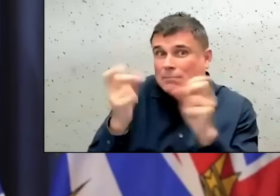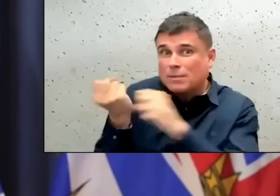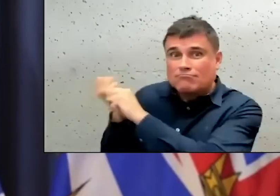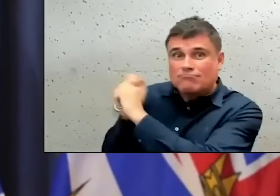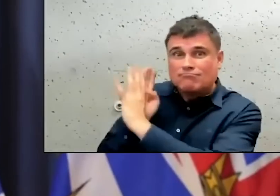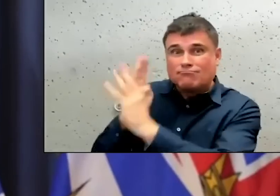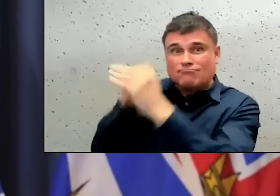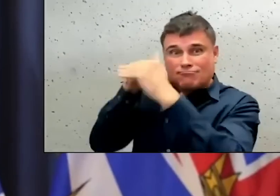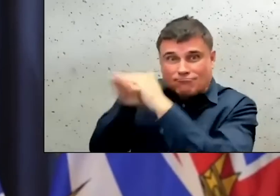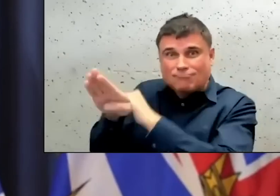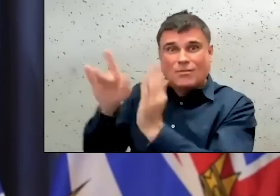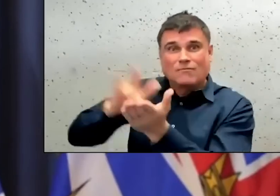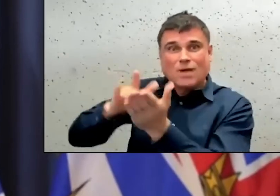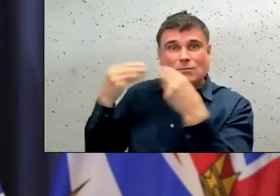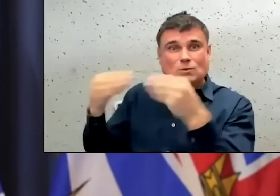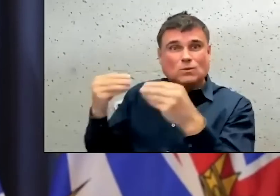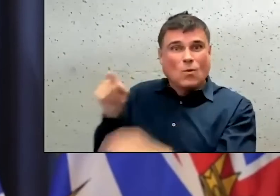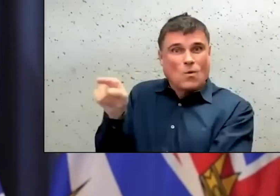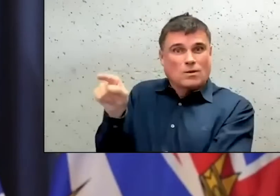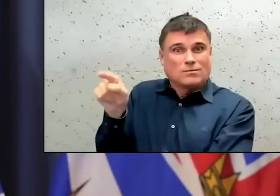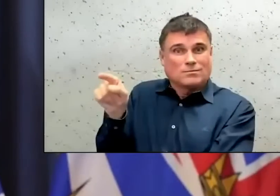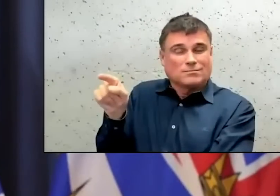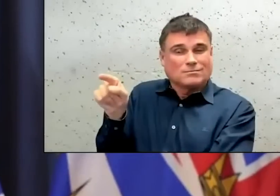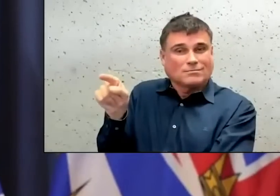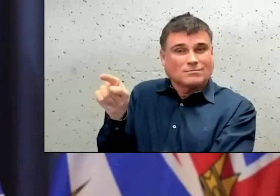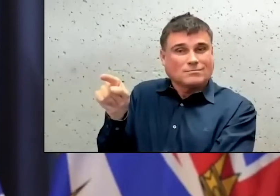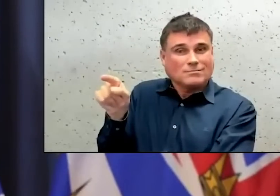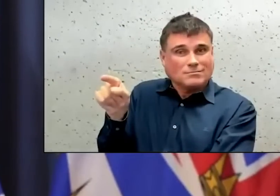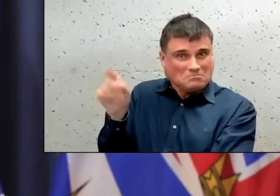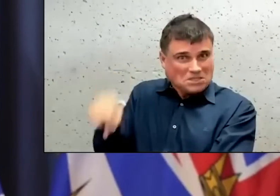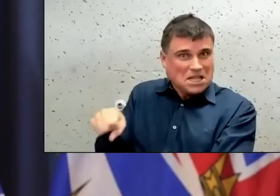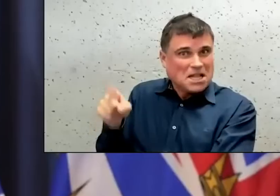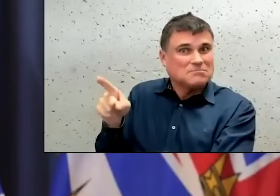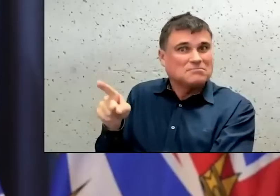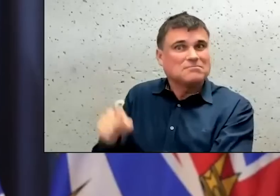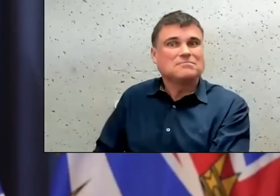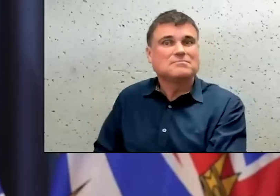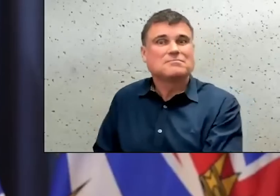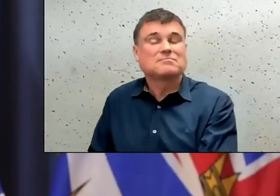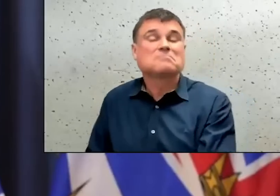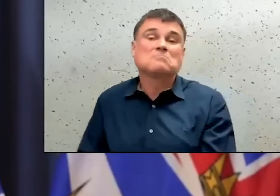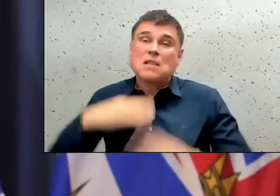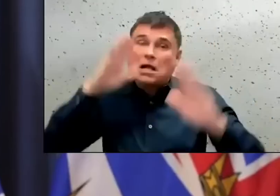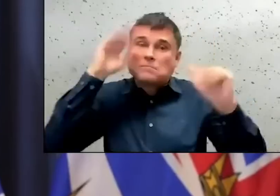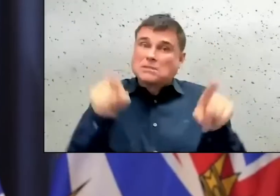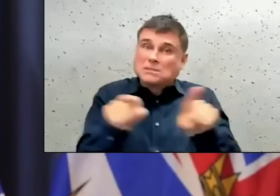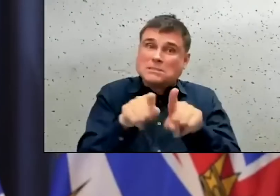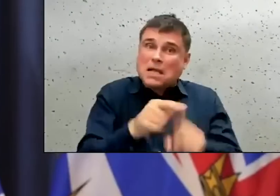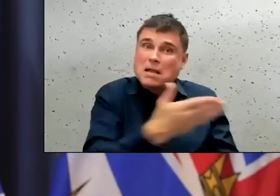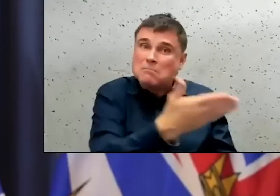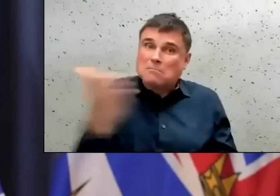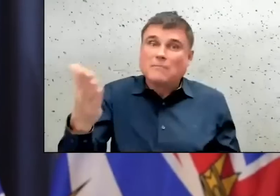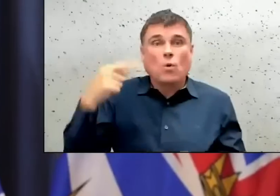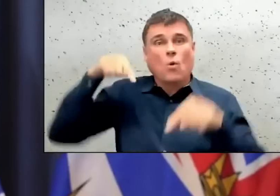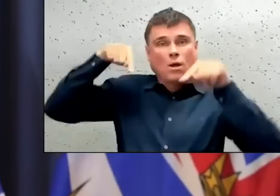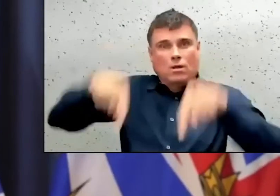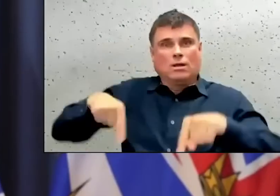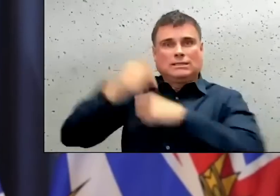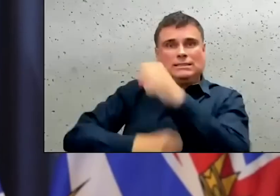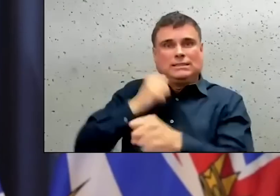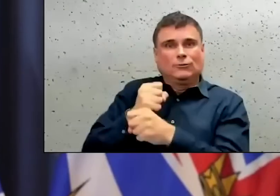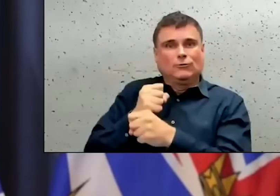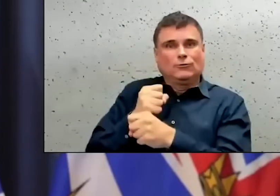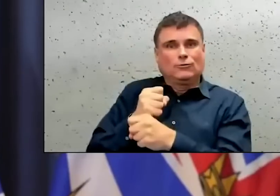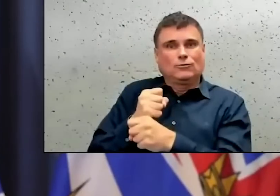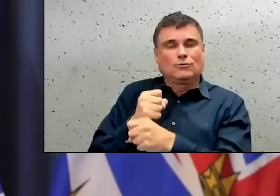which was roughly 1.5, 1.6 million. And I expect that to be the same this year. I believe 800,000 doses are out